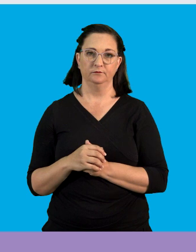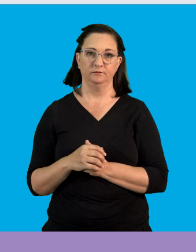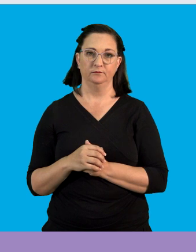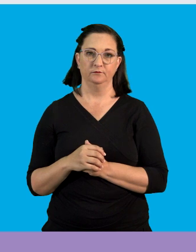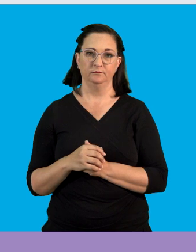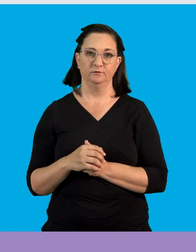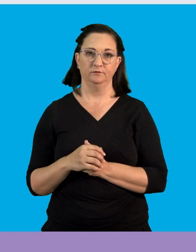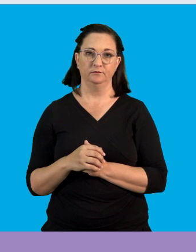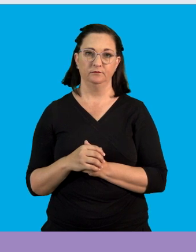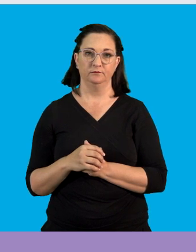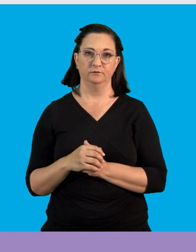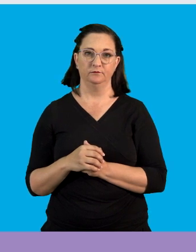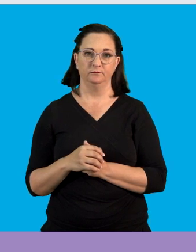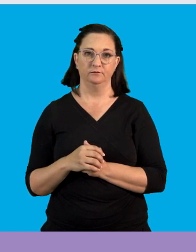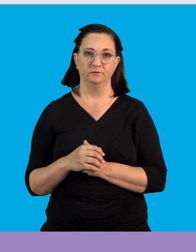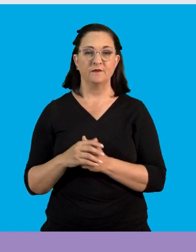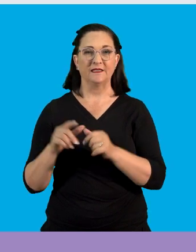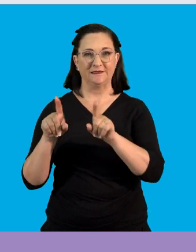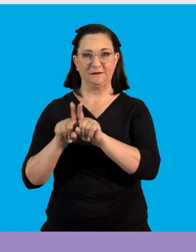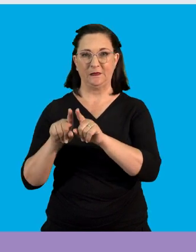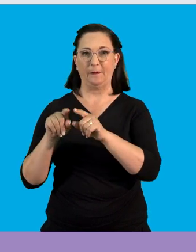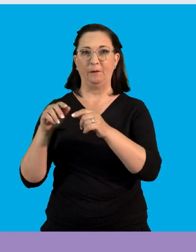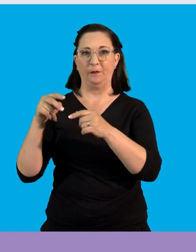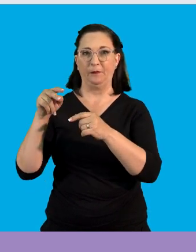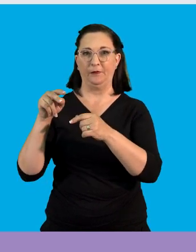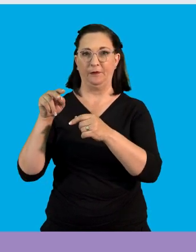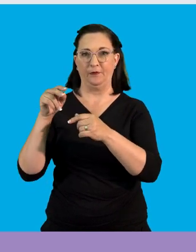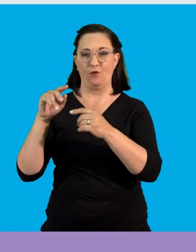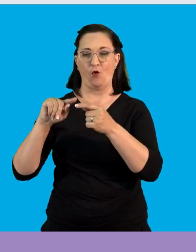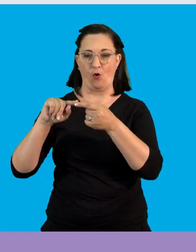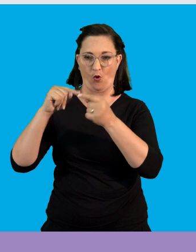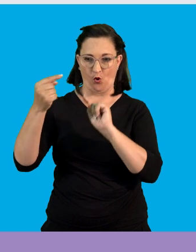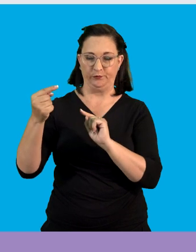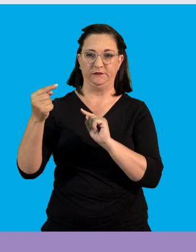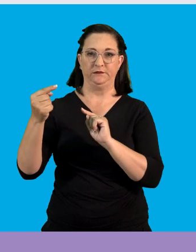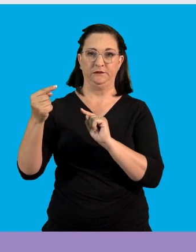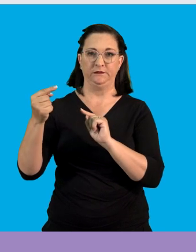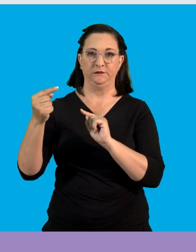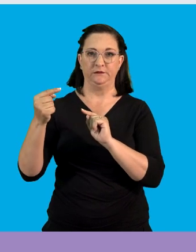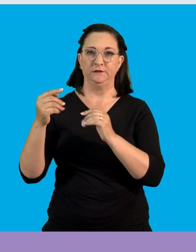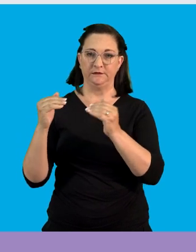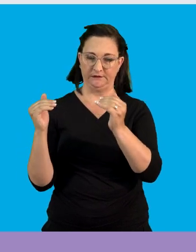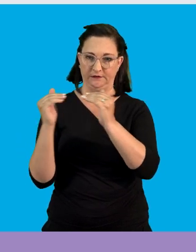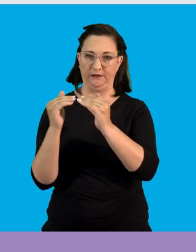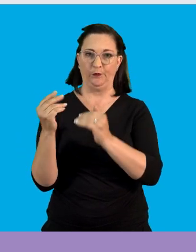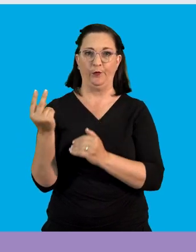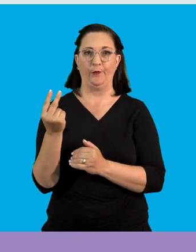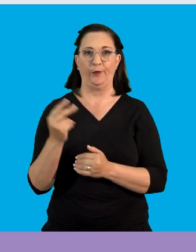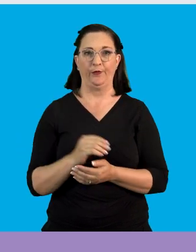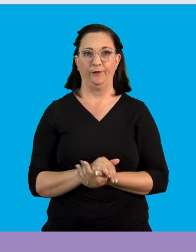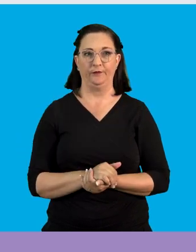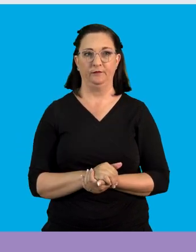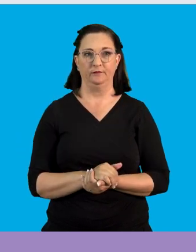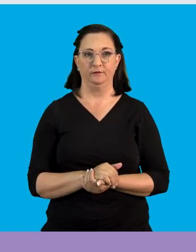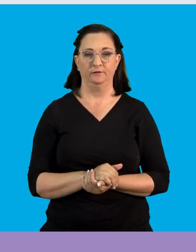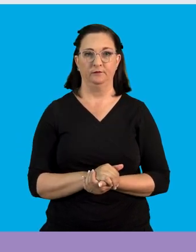sides. They will be same marking, they will be opposite and they will be equal as well